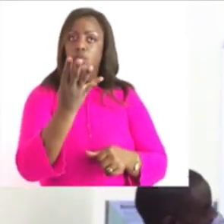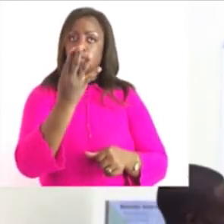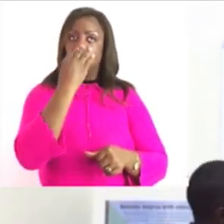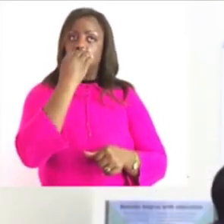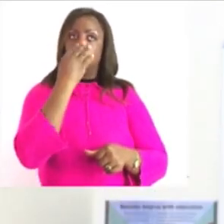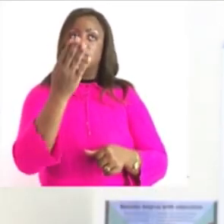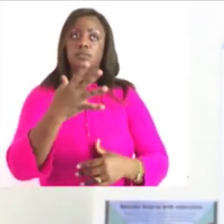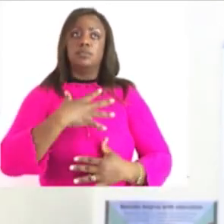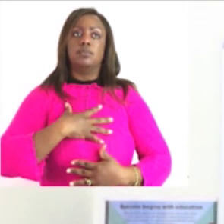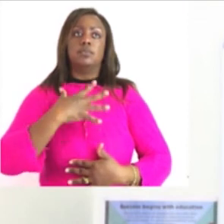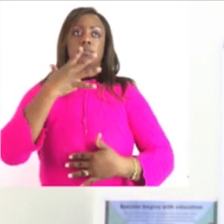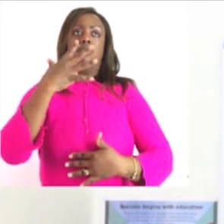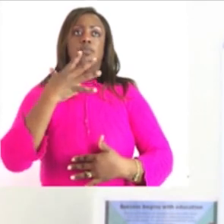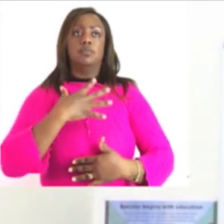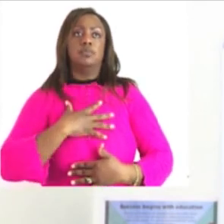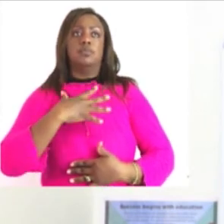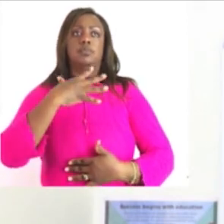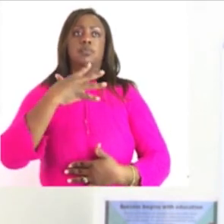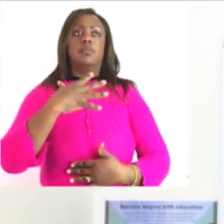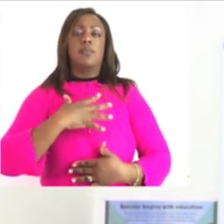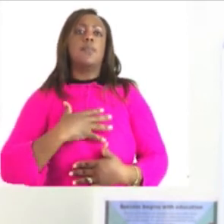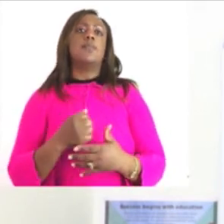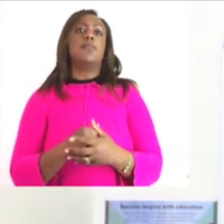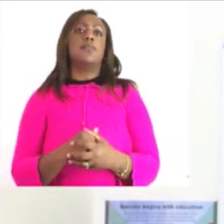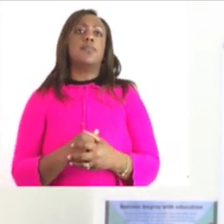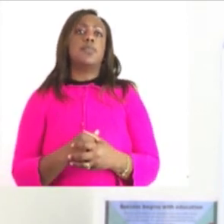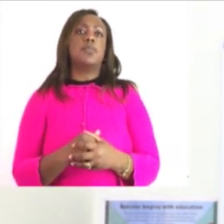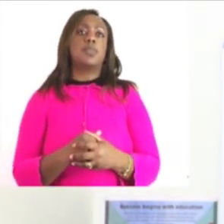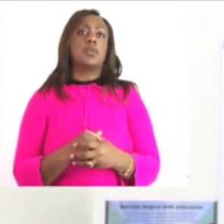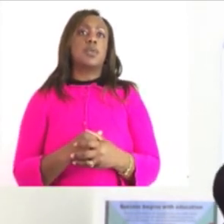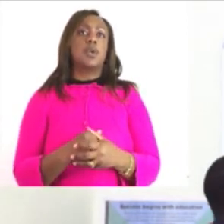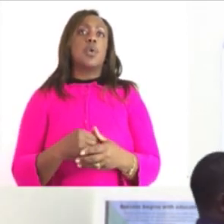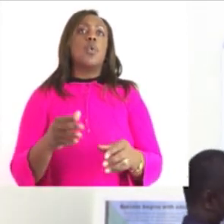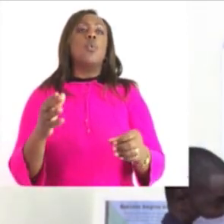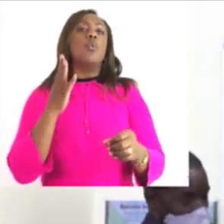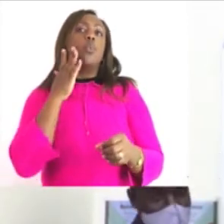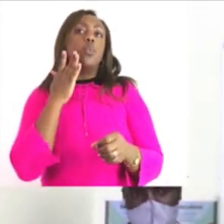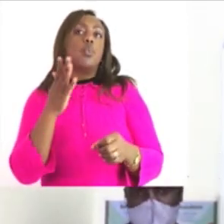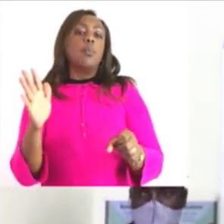But here, the diaphragm have to flatten